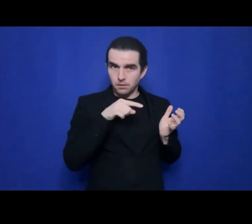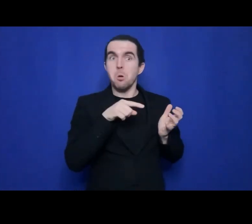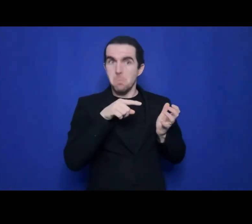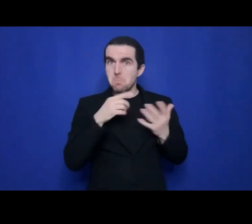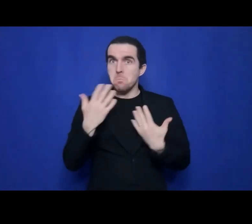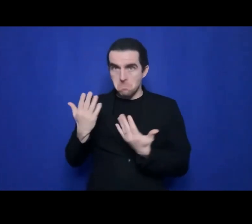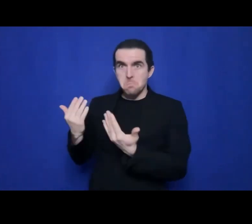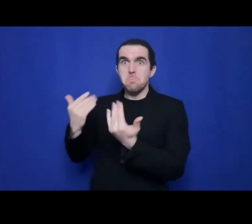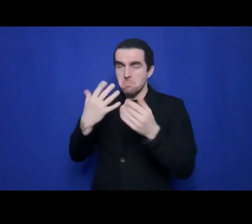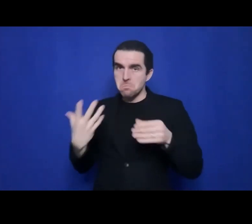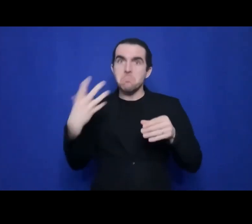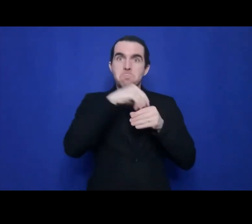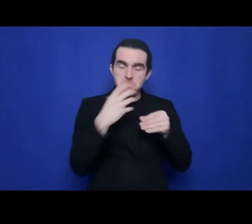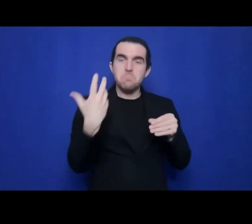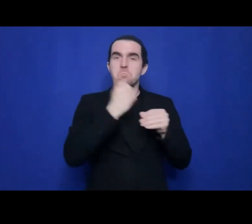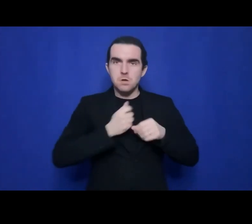Well, we also have hiking,